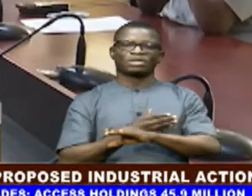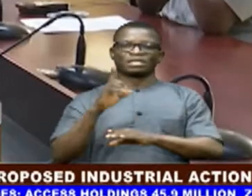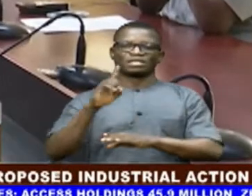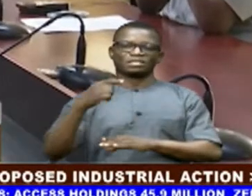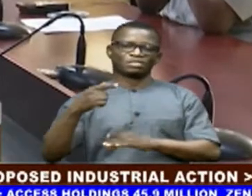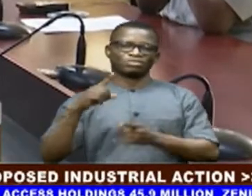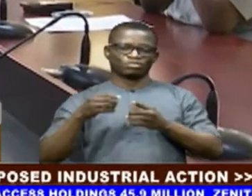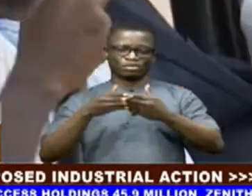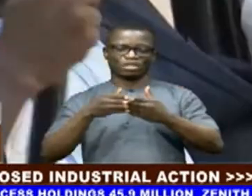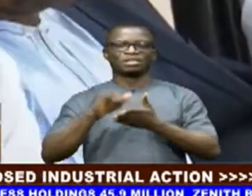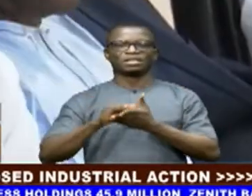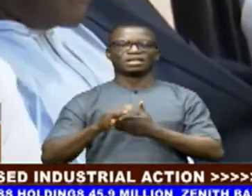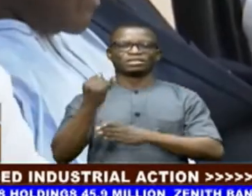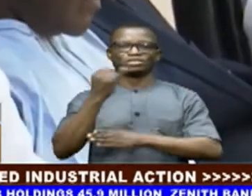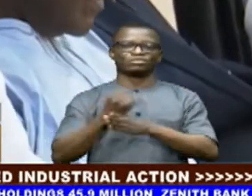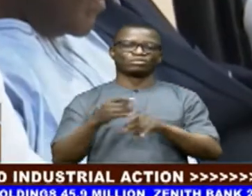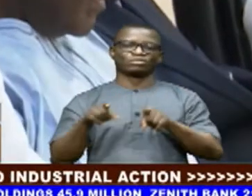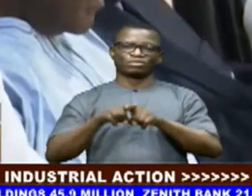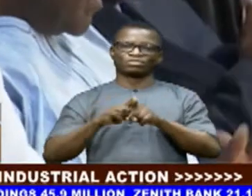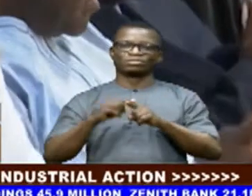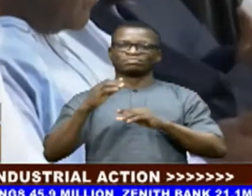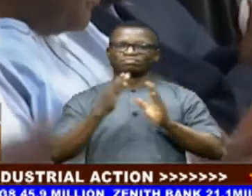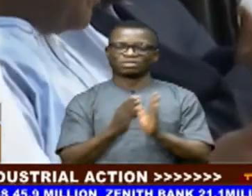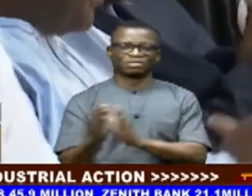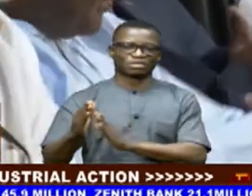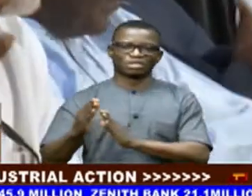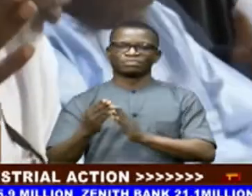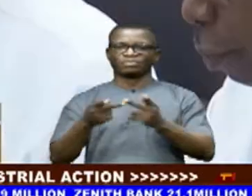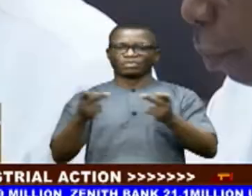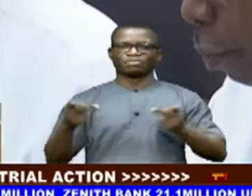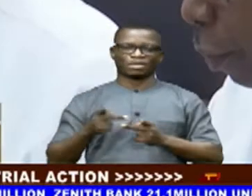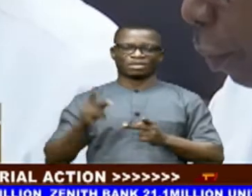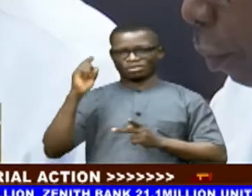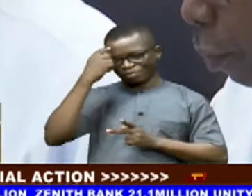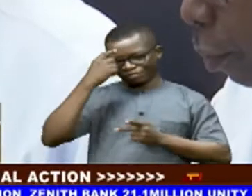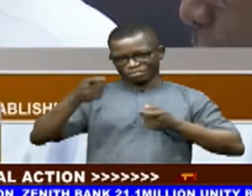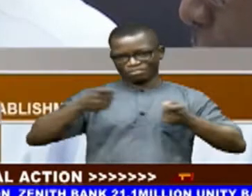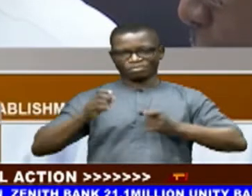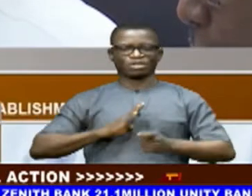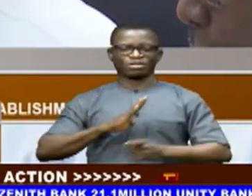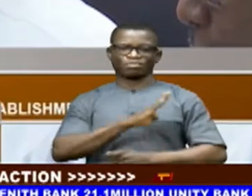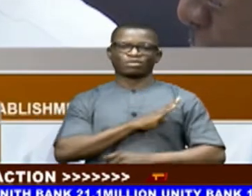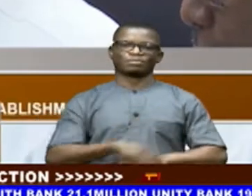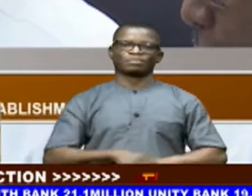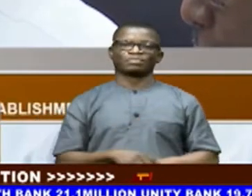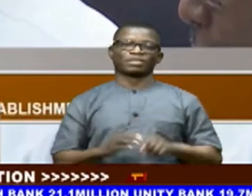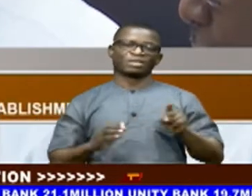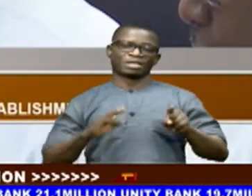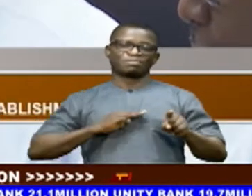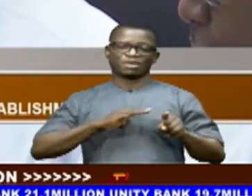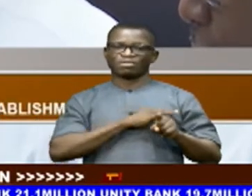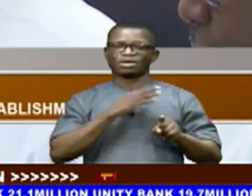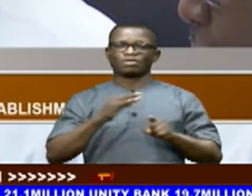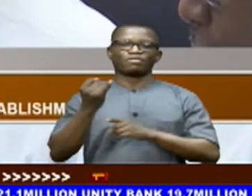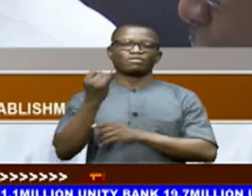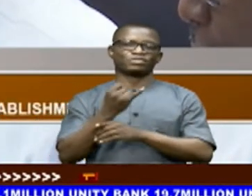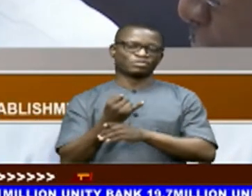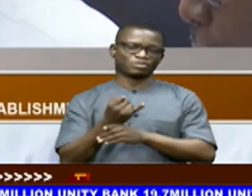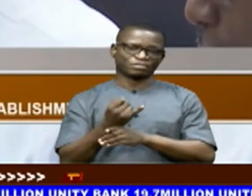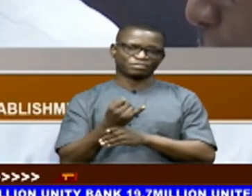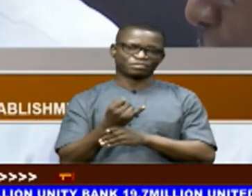lead the institute as well as put in place a governing board. It's a first step towards the revival of the institute.